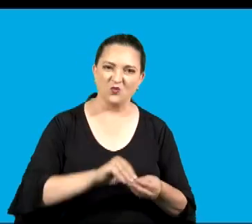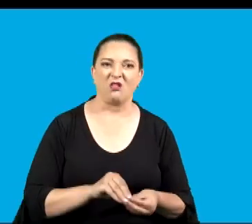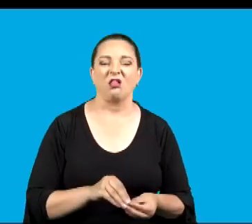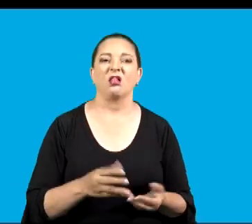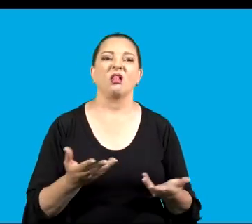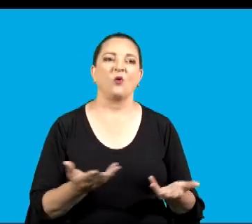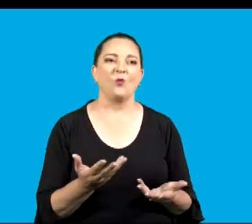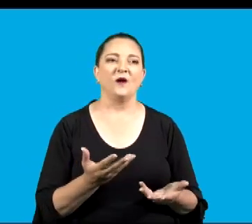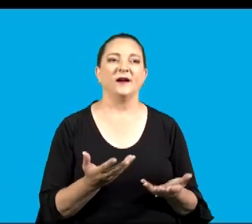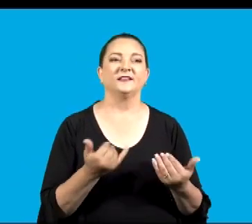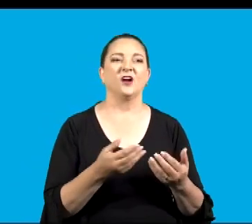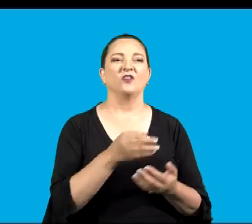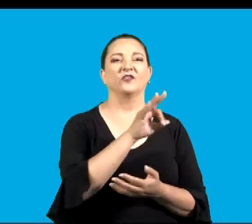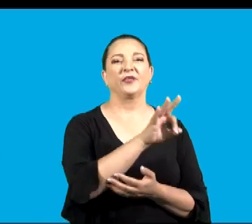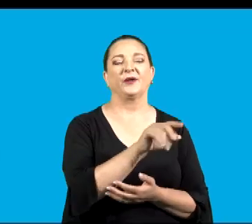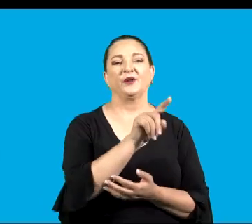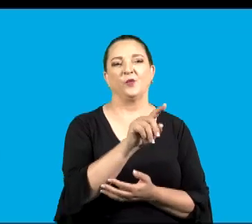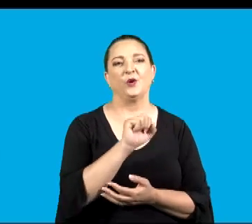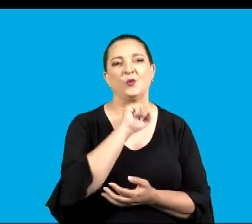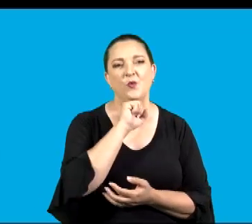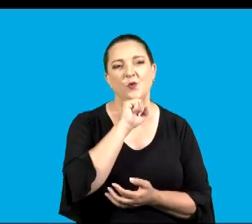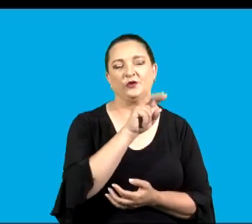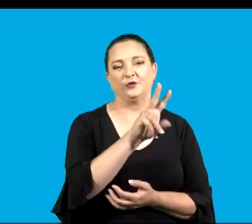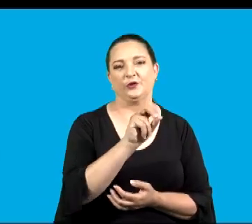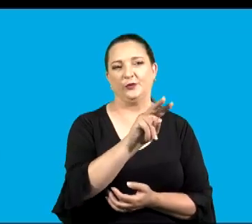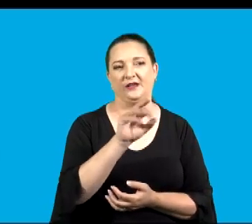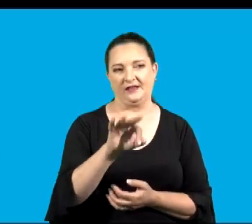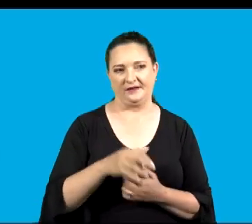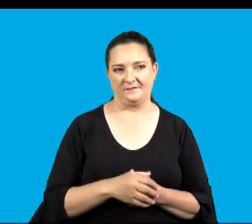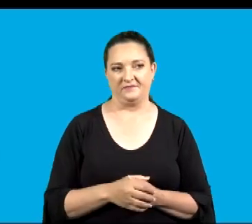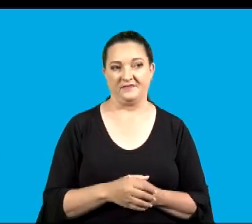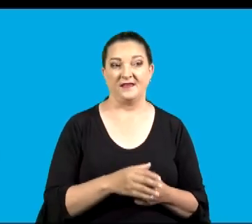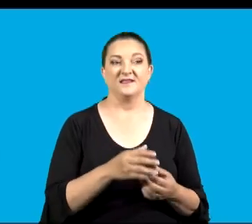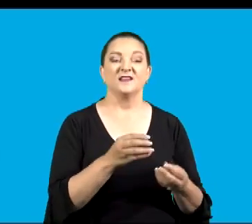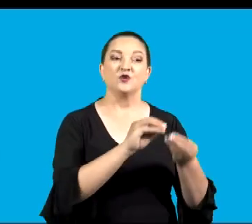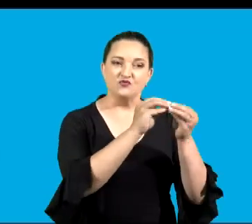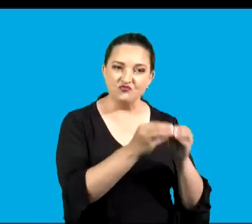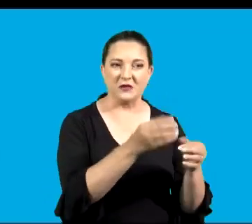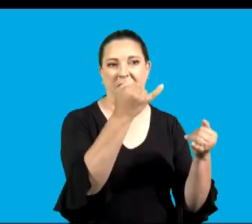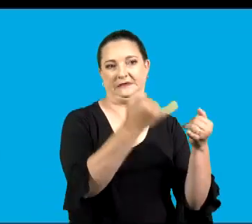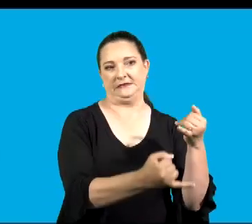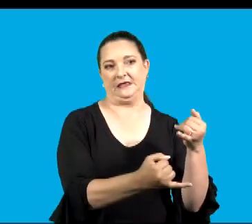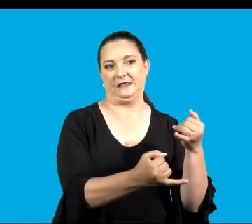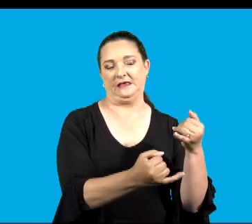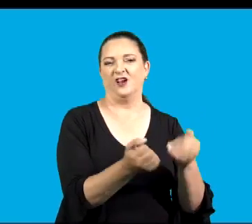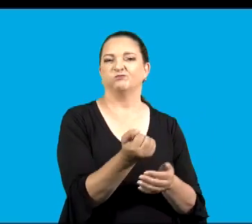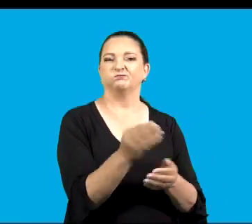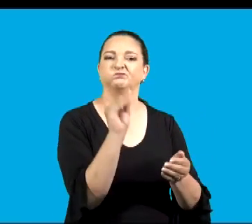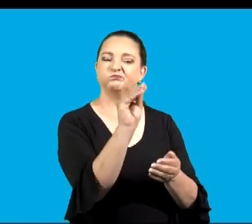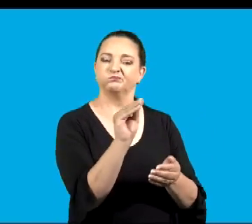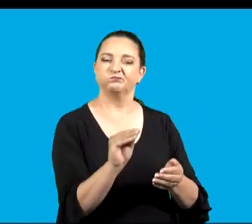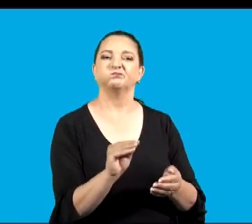on 31 August 2023 before correcting errors and omissions. The creditors control account